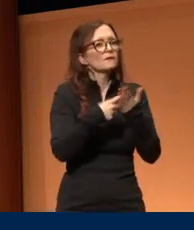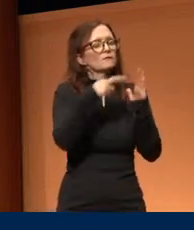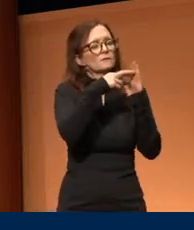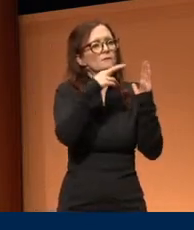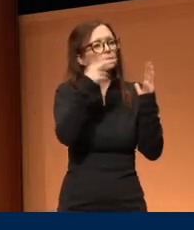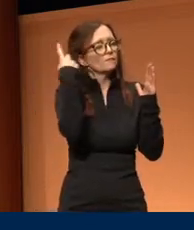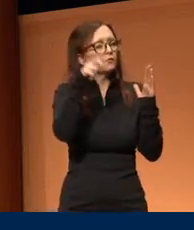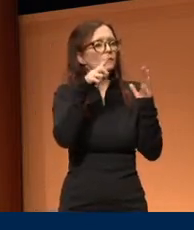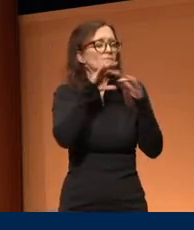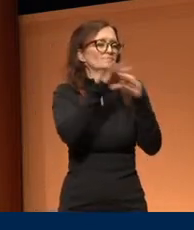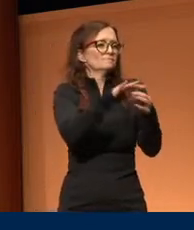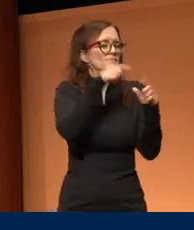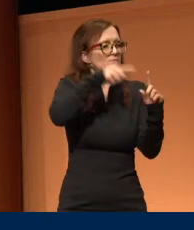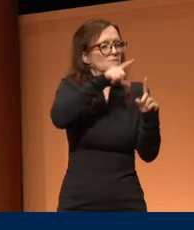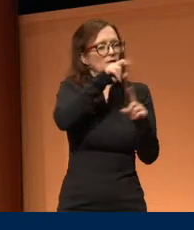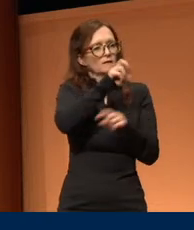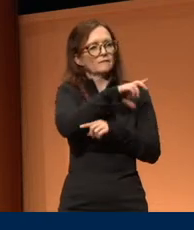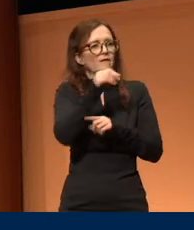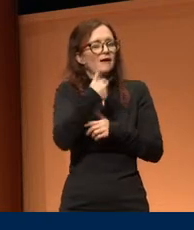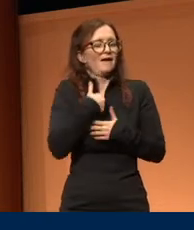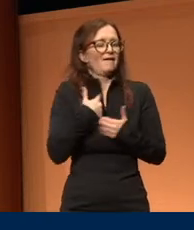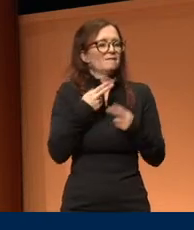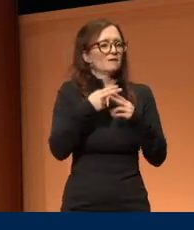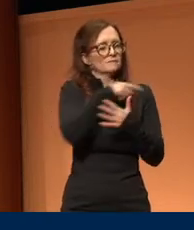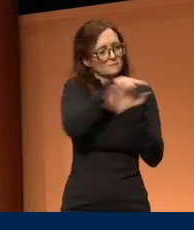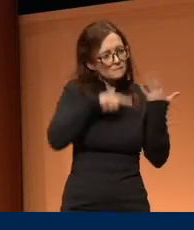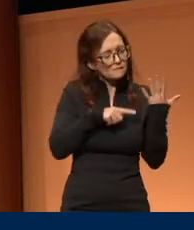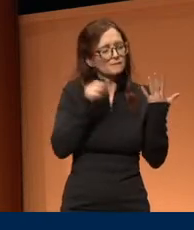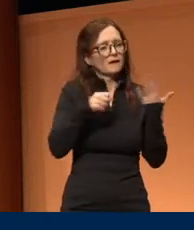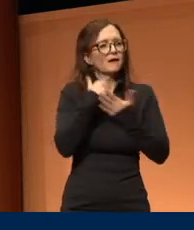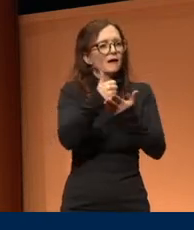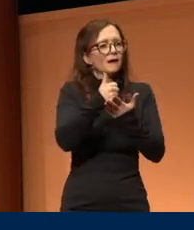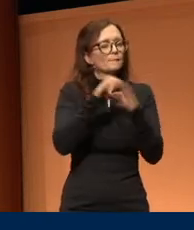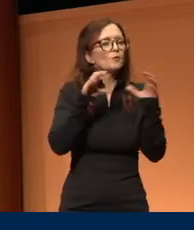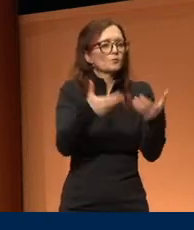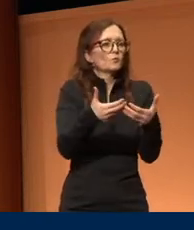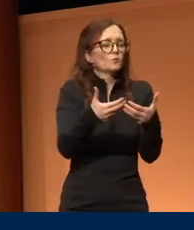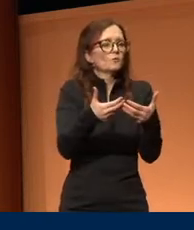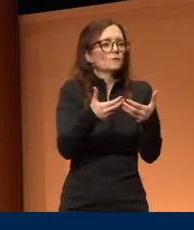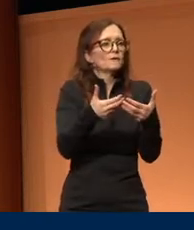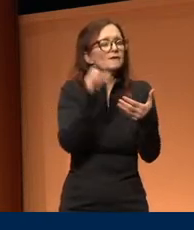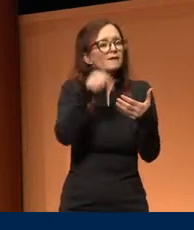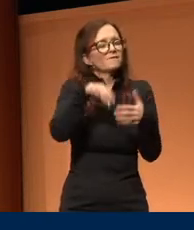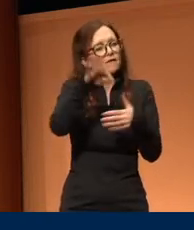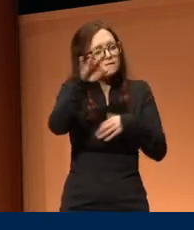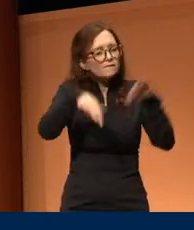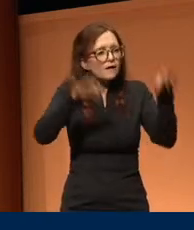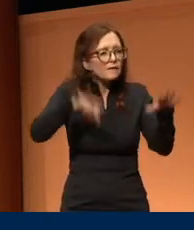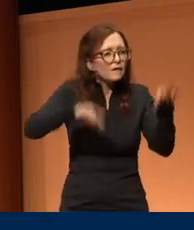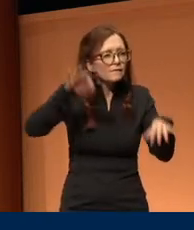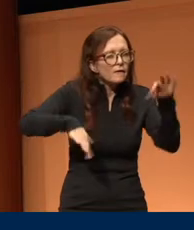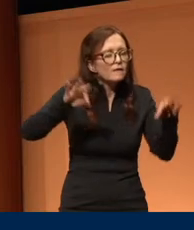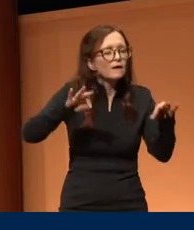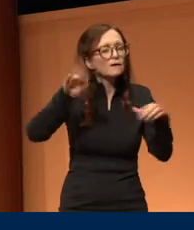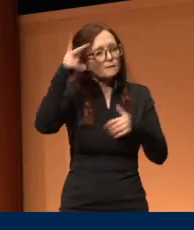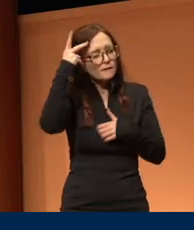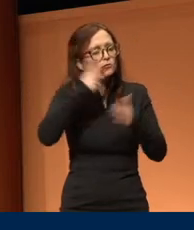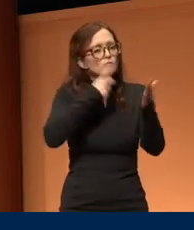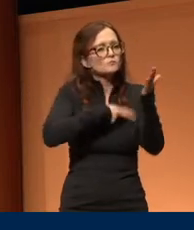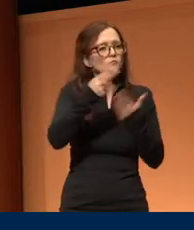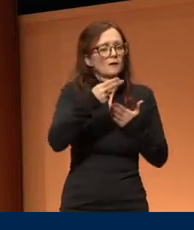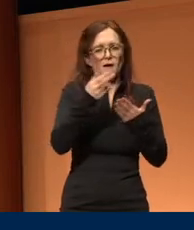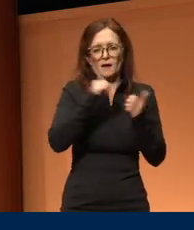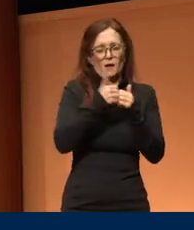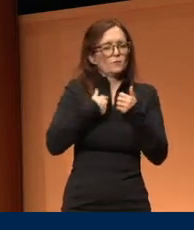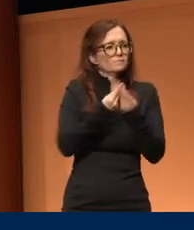love does have epistemic properties that can help the group approximate political truth, how are we going to extend such